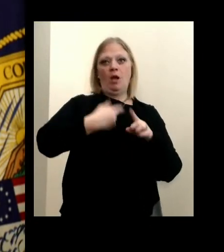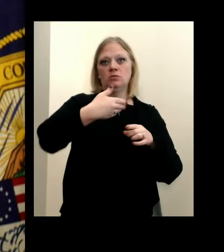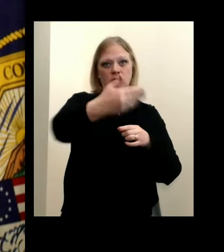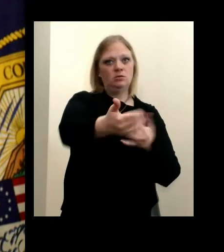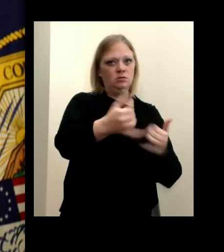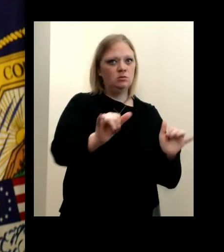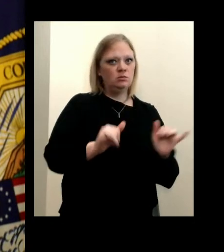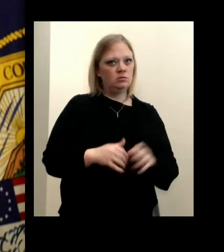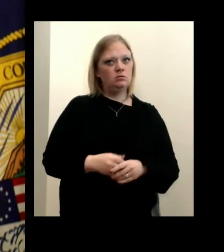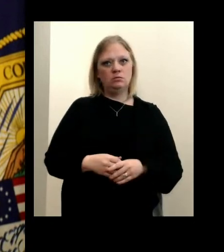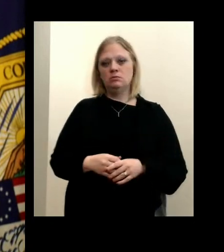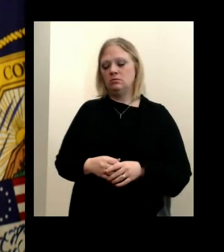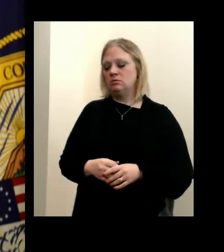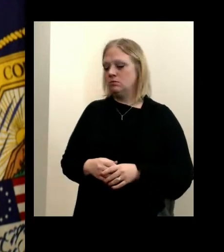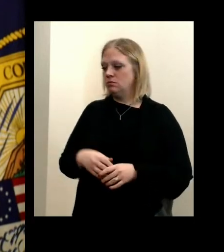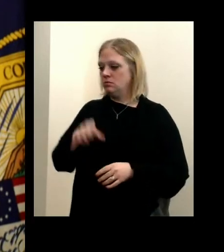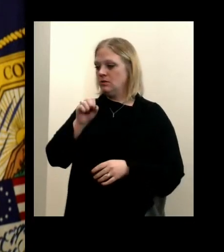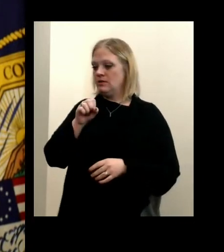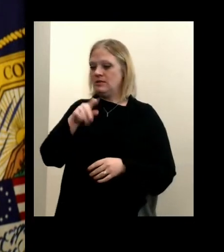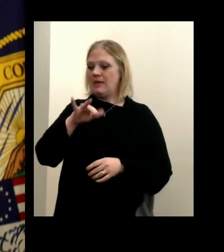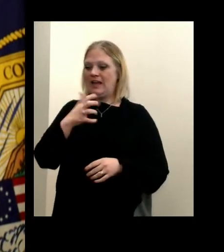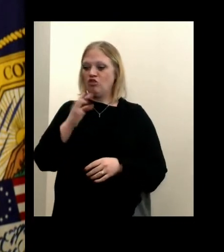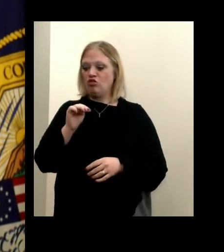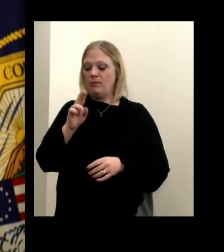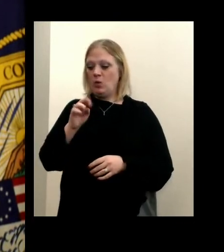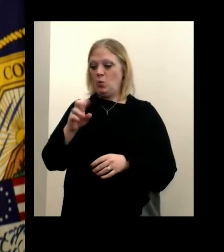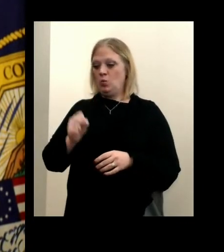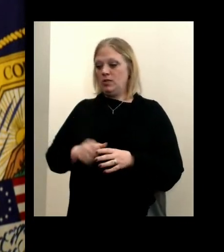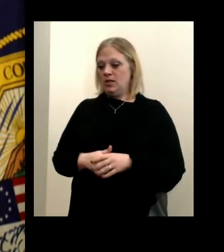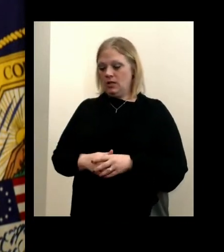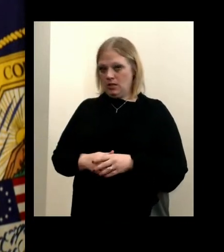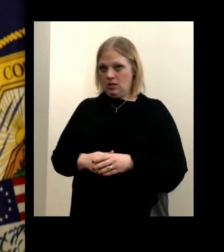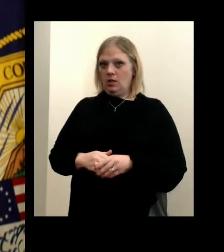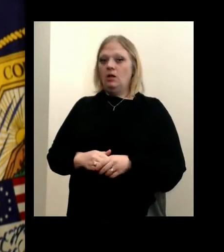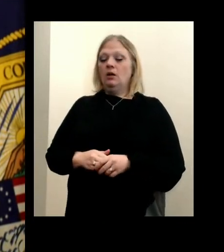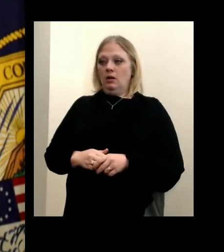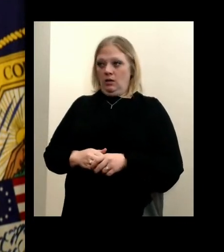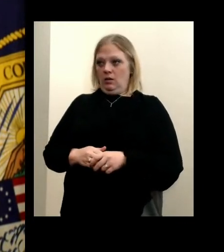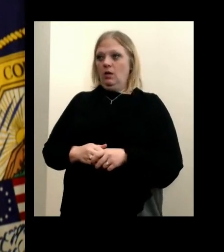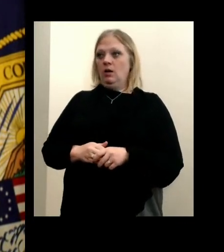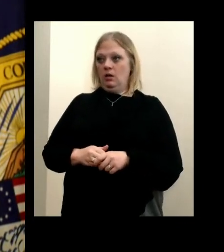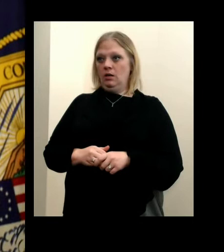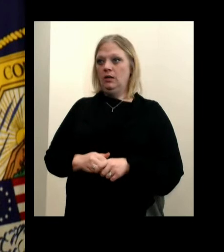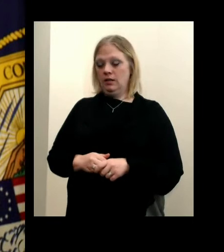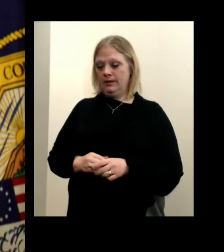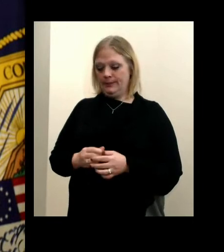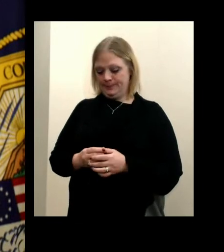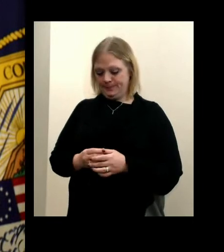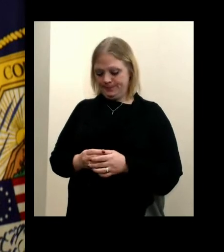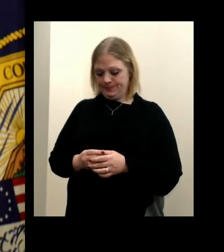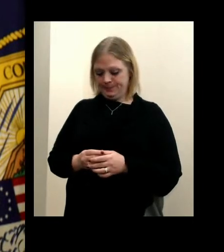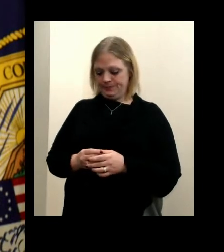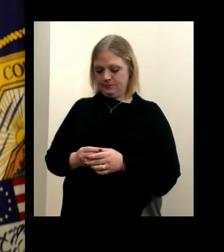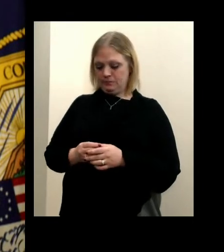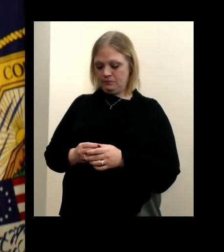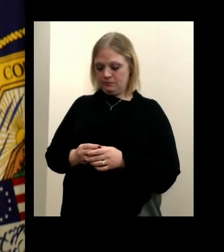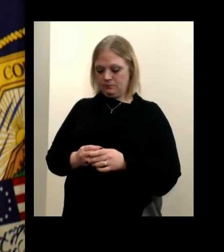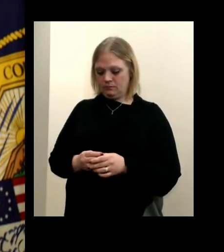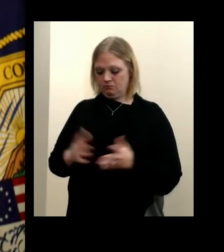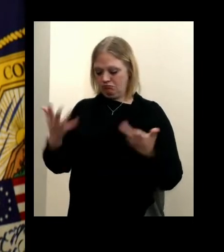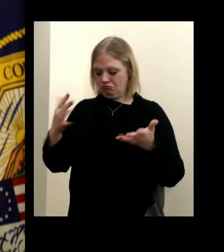Spectrum News, any more questions? Yeah, Mark. So we've already talked about the fact